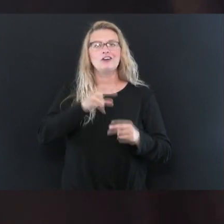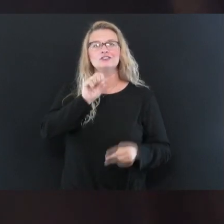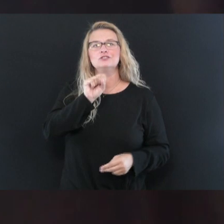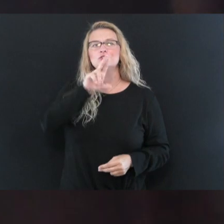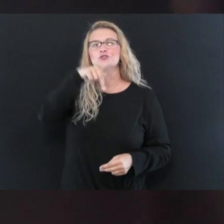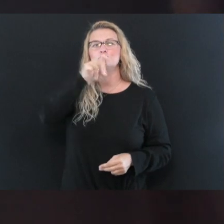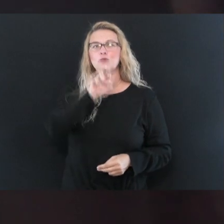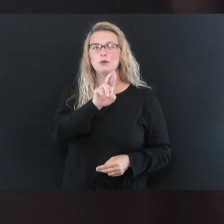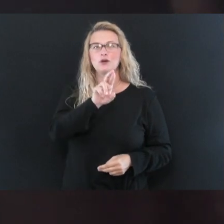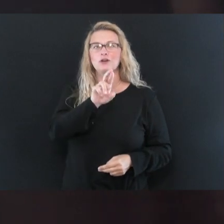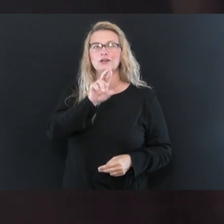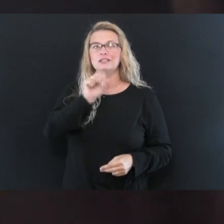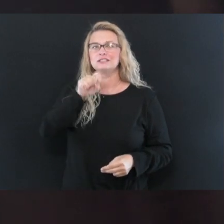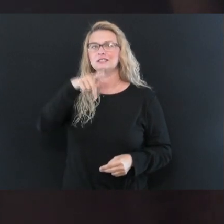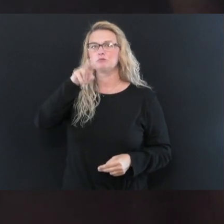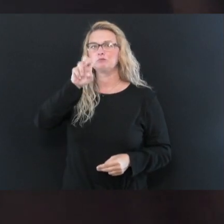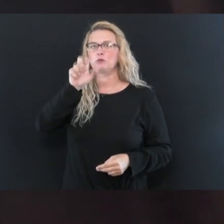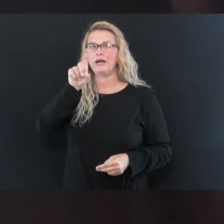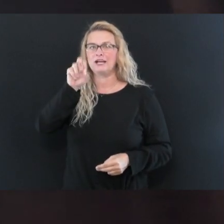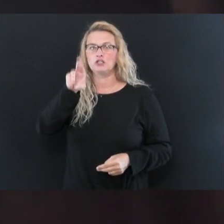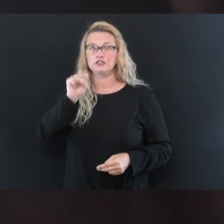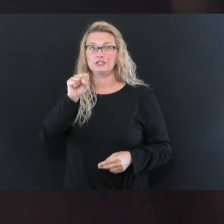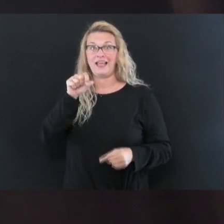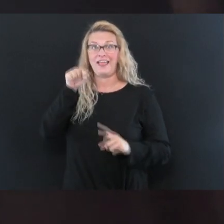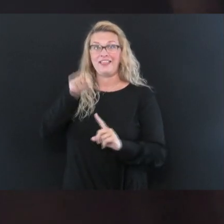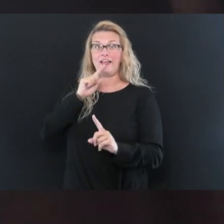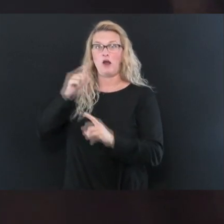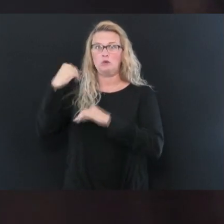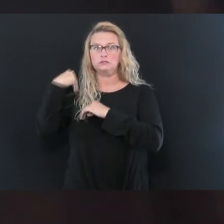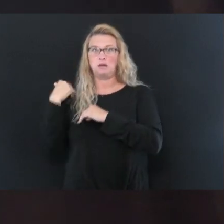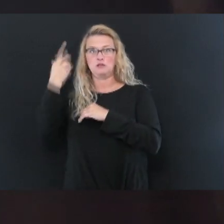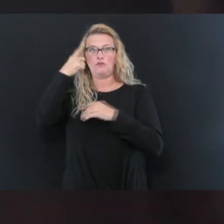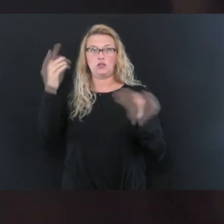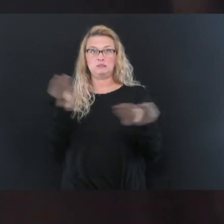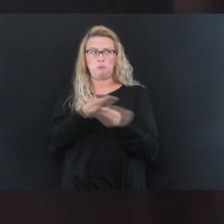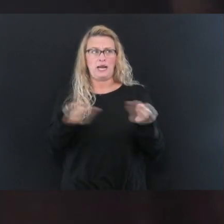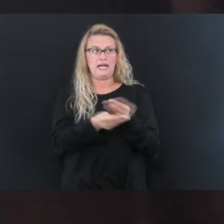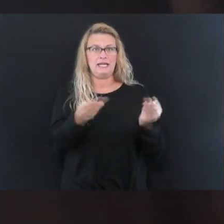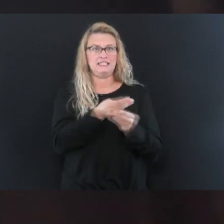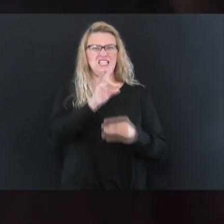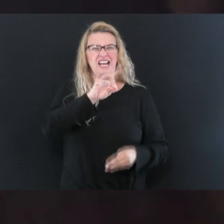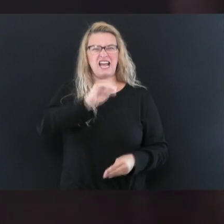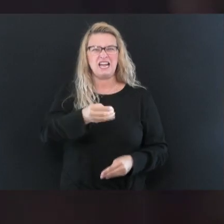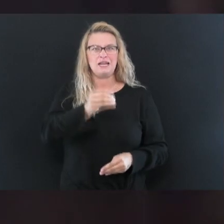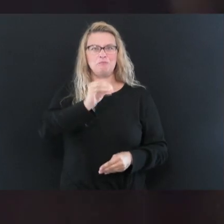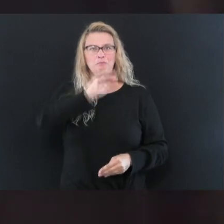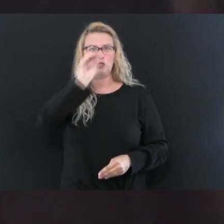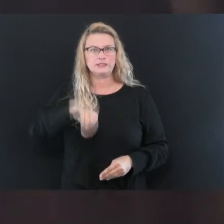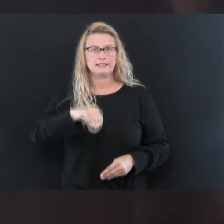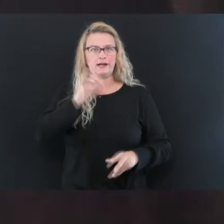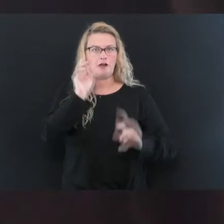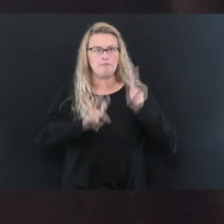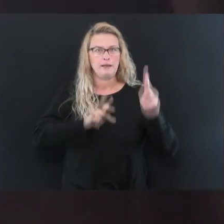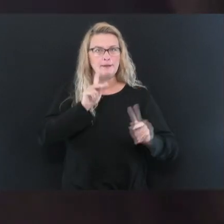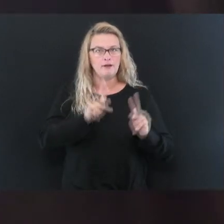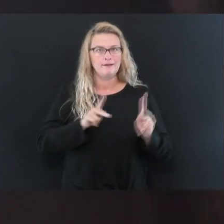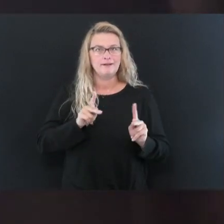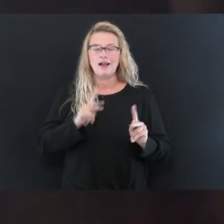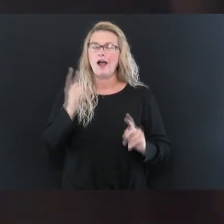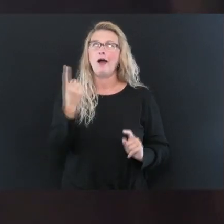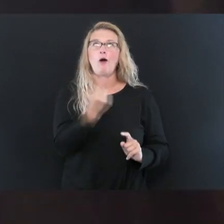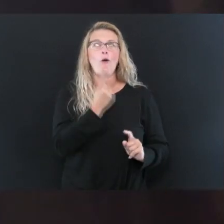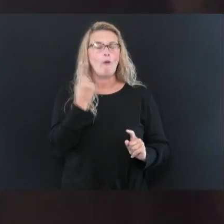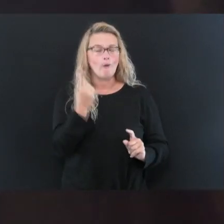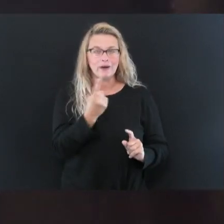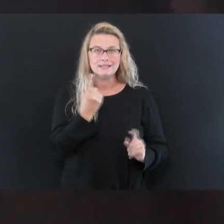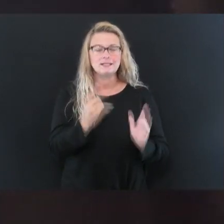for spreading COVID-19 to 80%, 80% of everybody else. And they are almost always, or at